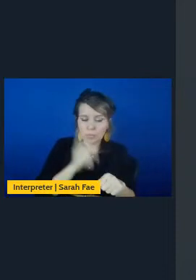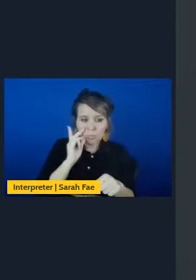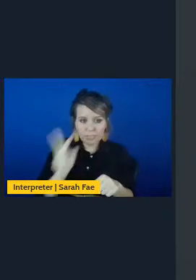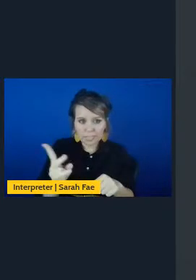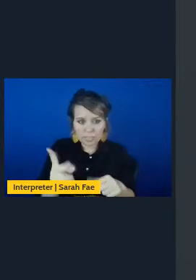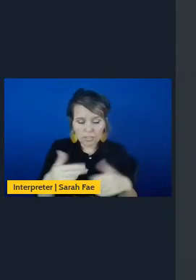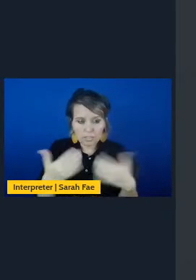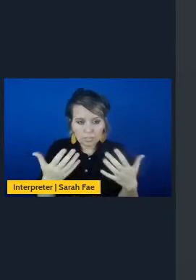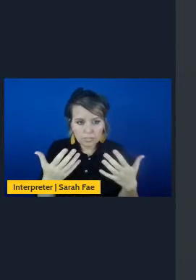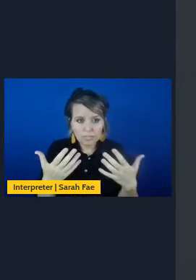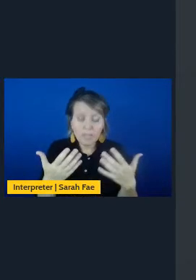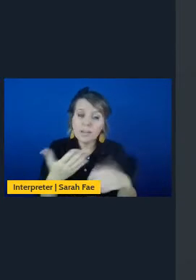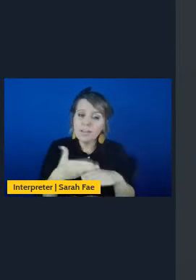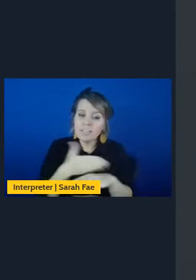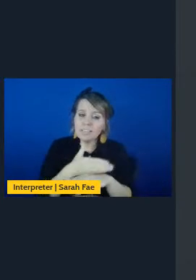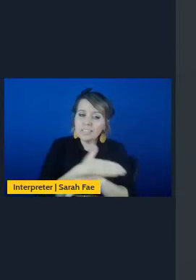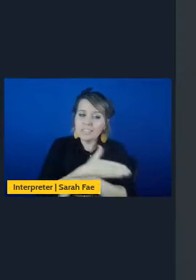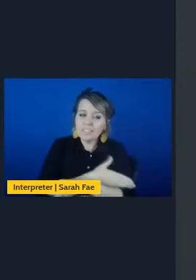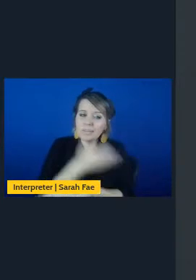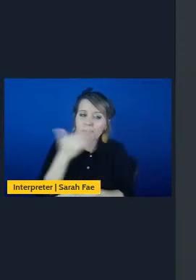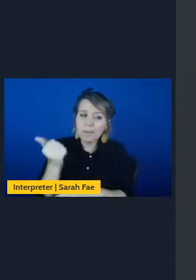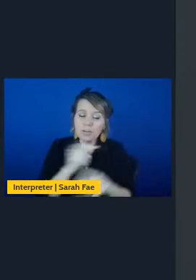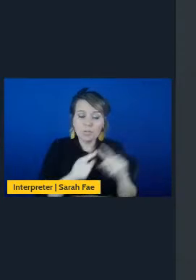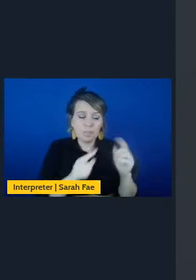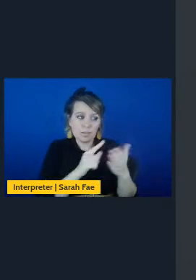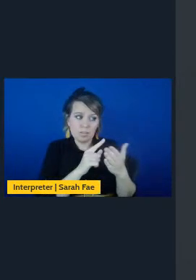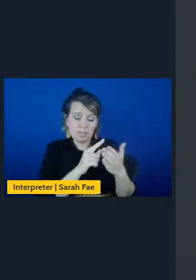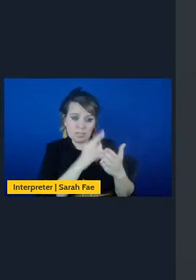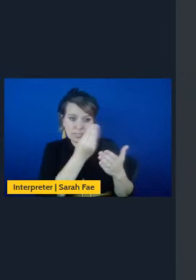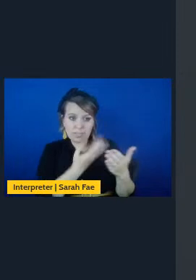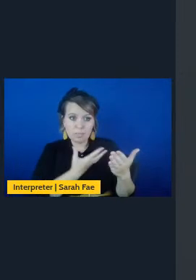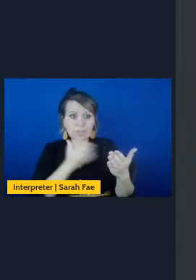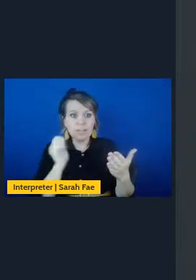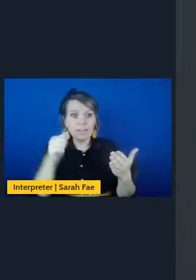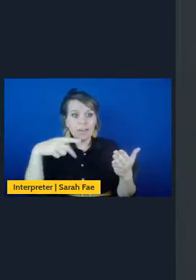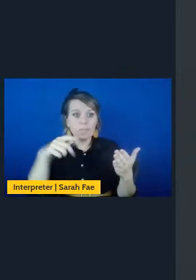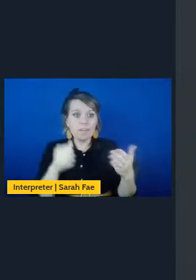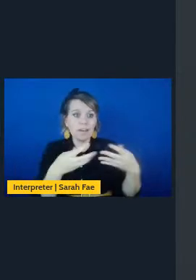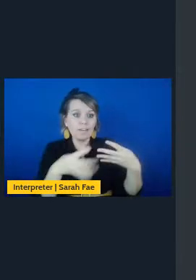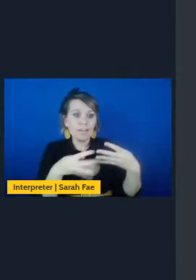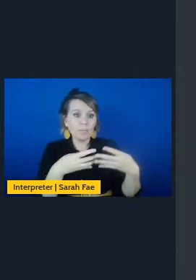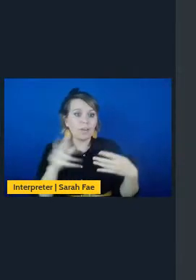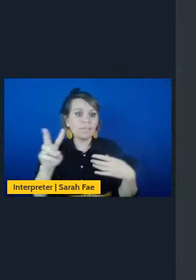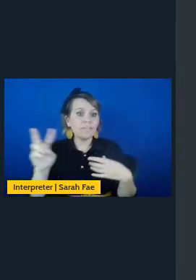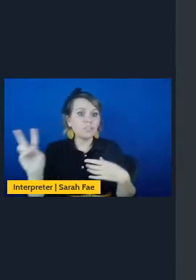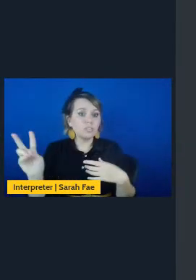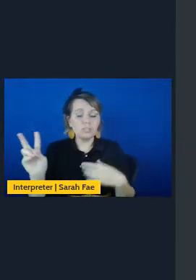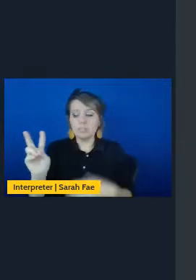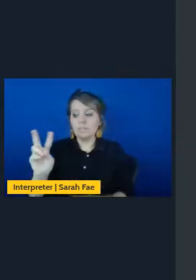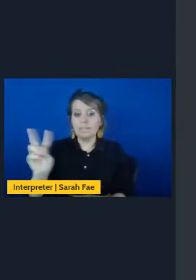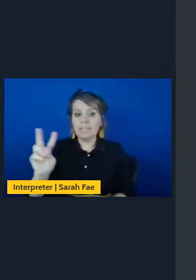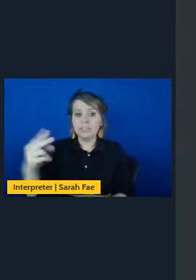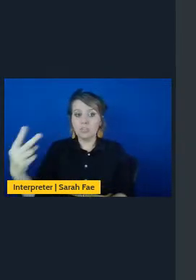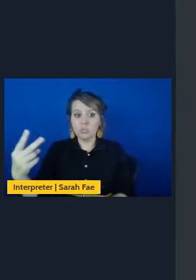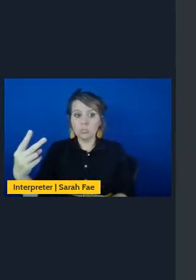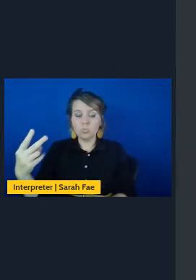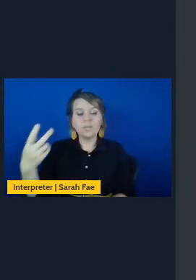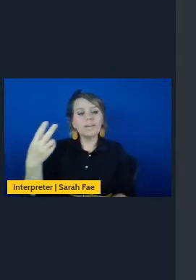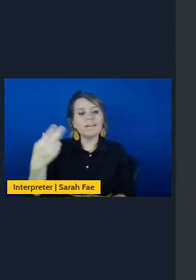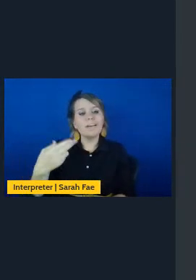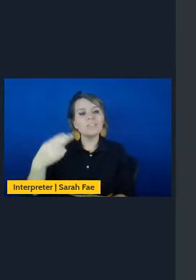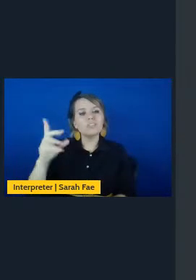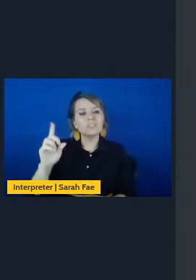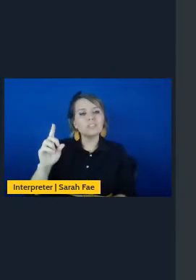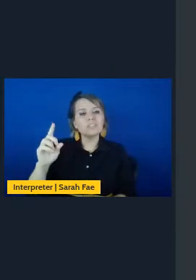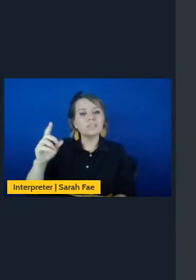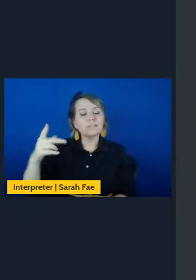gotten notably better. But what it's telling me is that API Gateway v2, which is their HTTP API